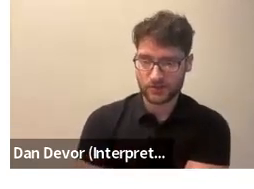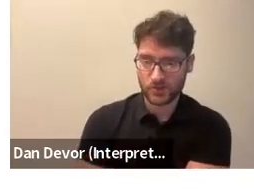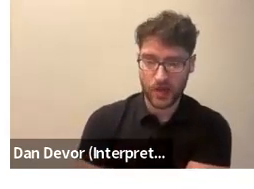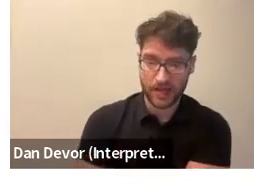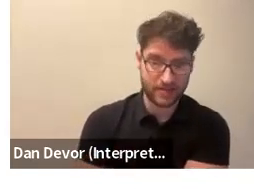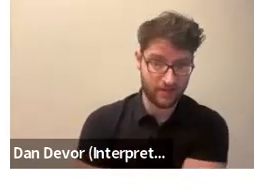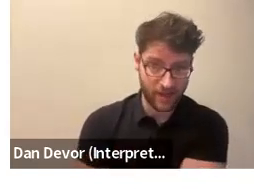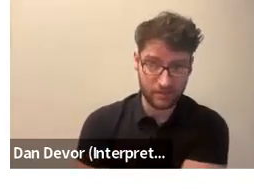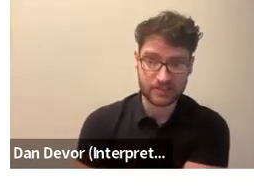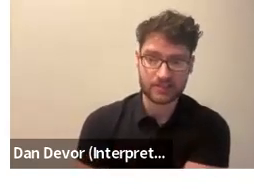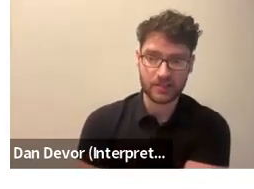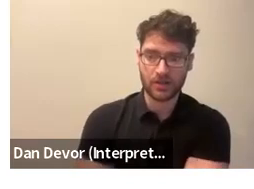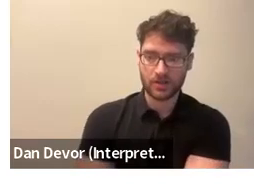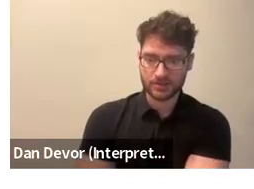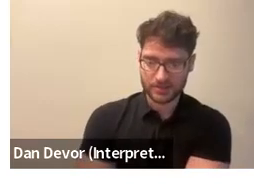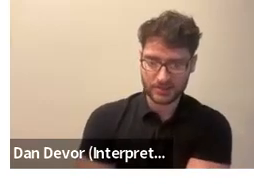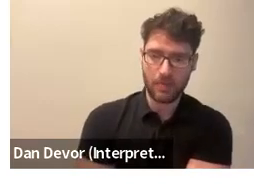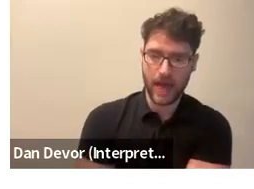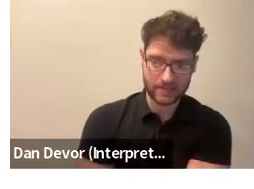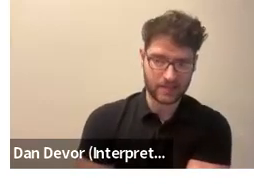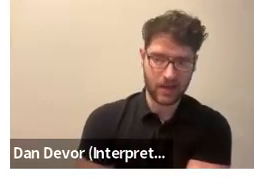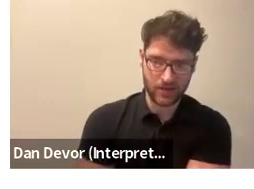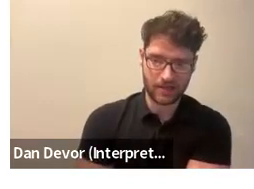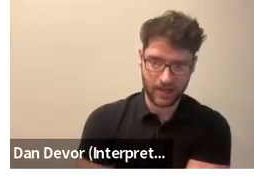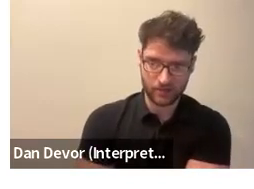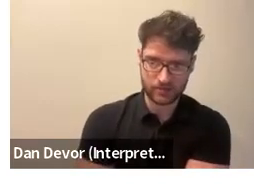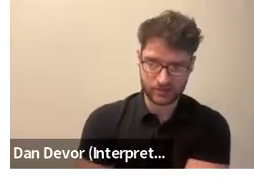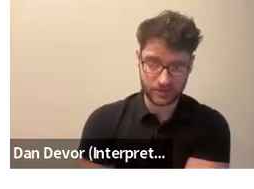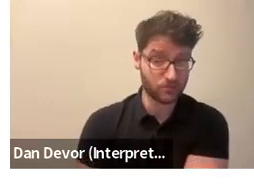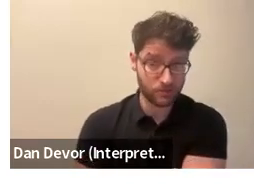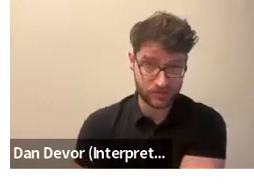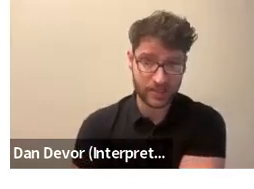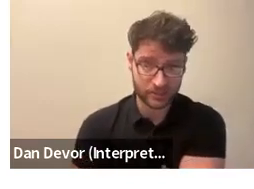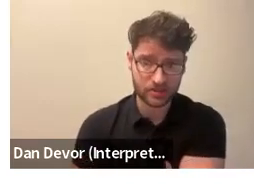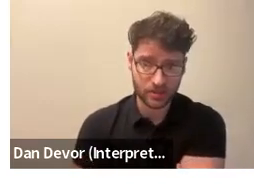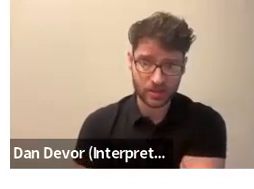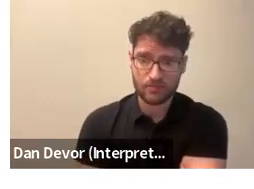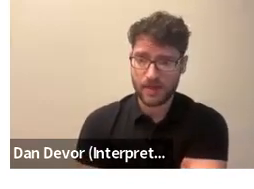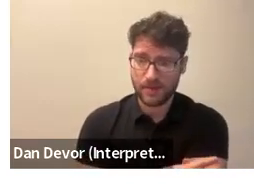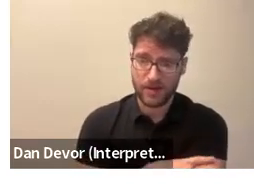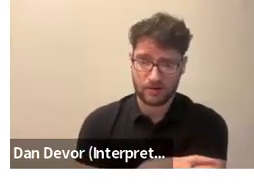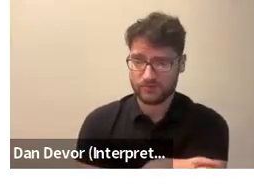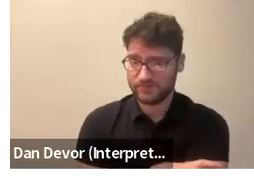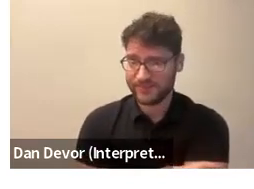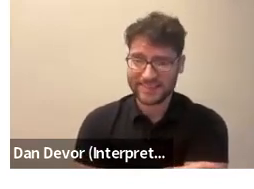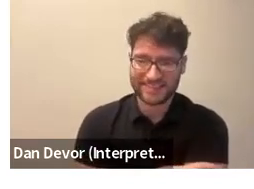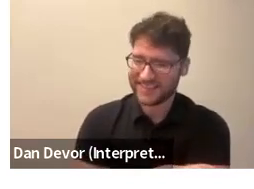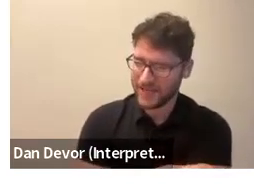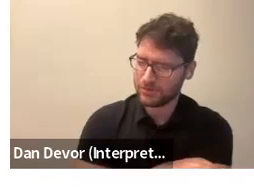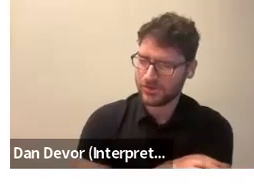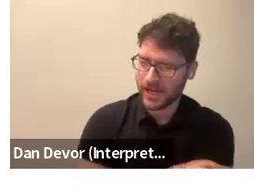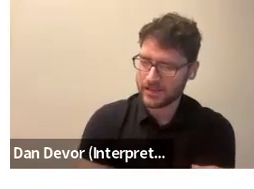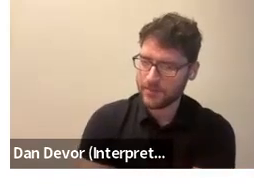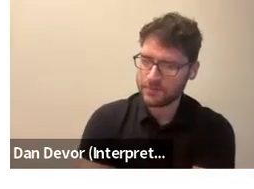Deaf students who had deaf families still passed down that language. A small percentage, maybe about less